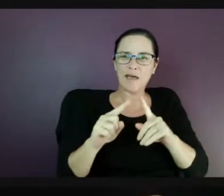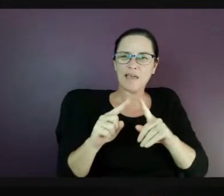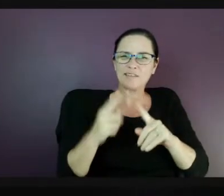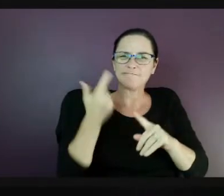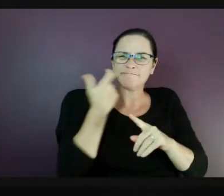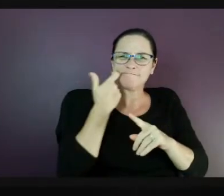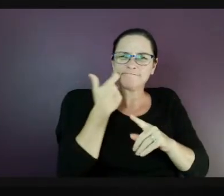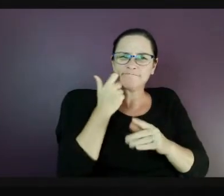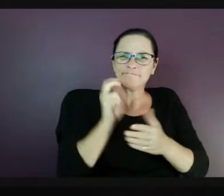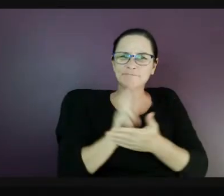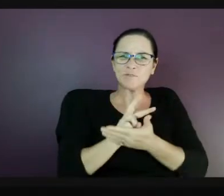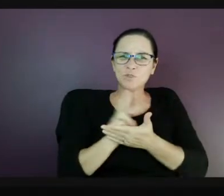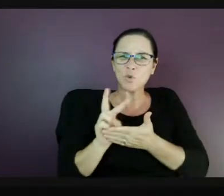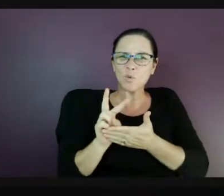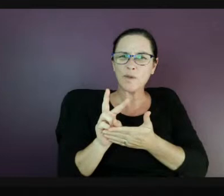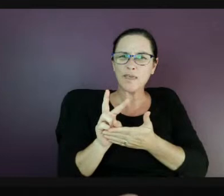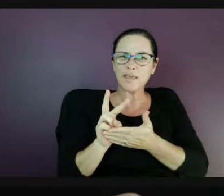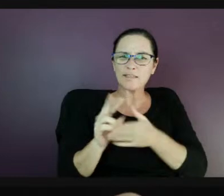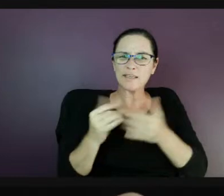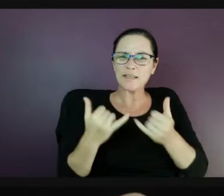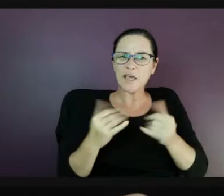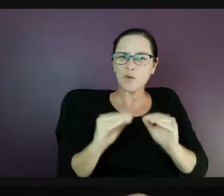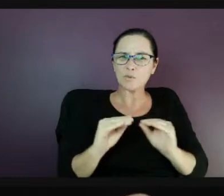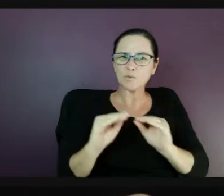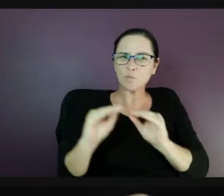weeks has begun moving to the north.